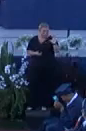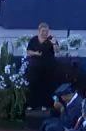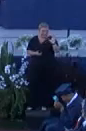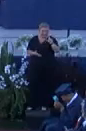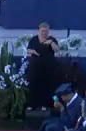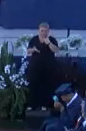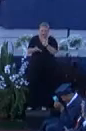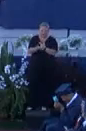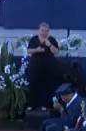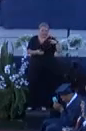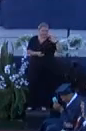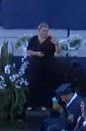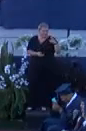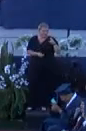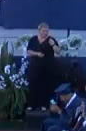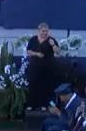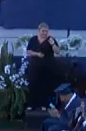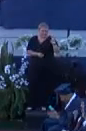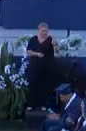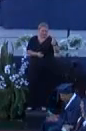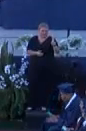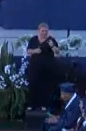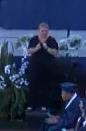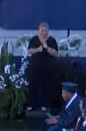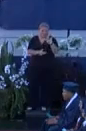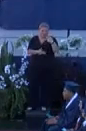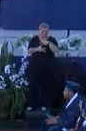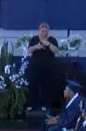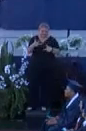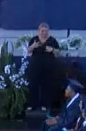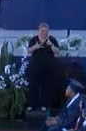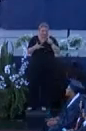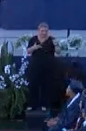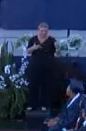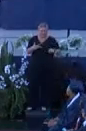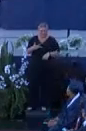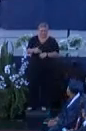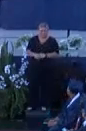then graduated from Washington State University with 3 degrees.